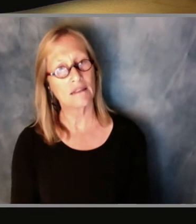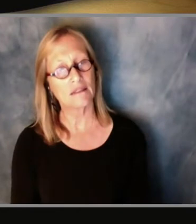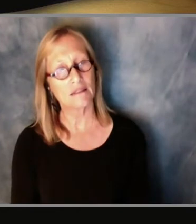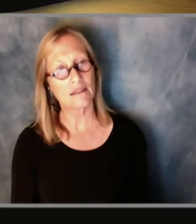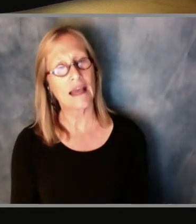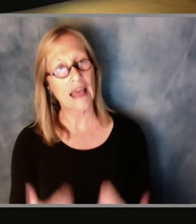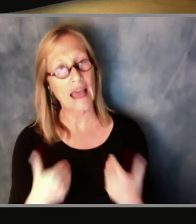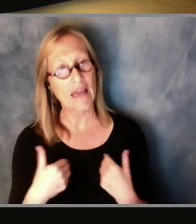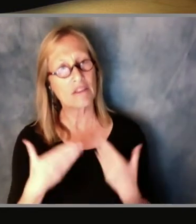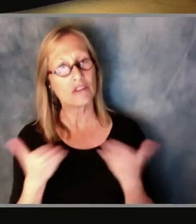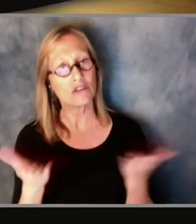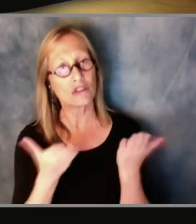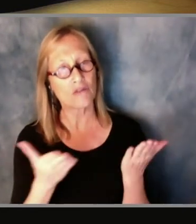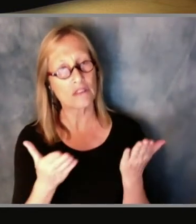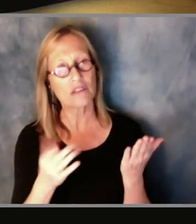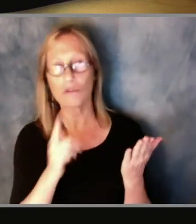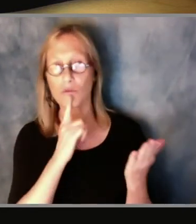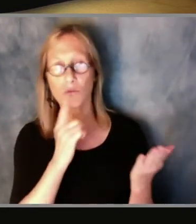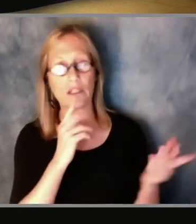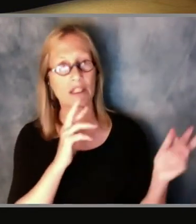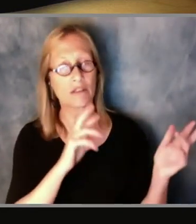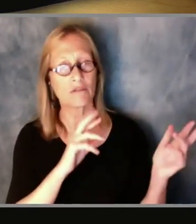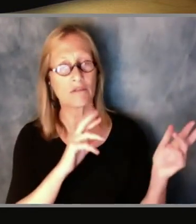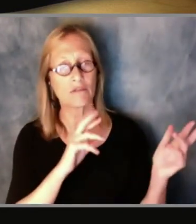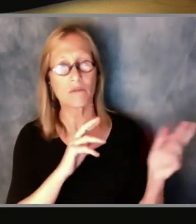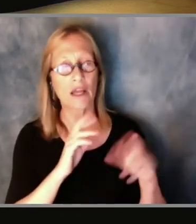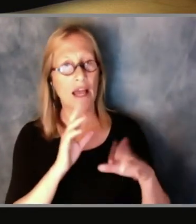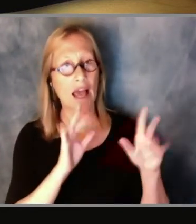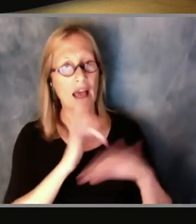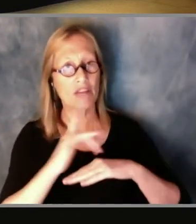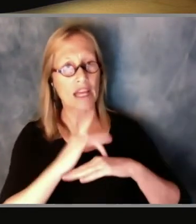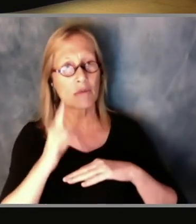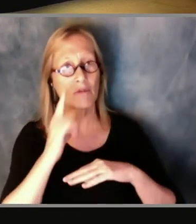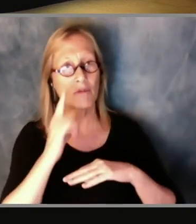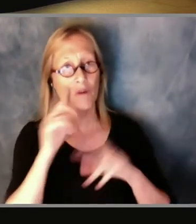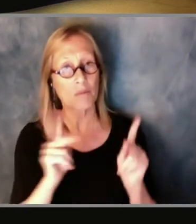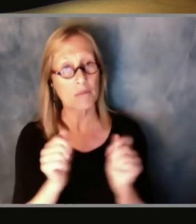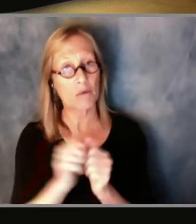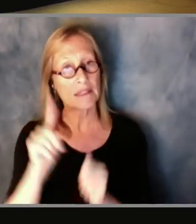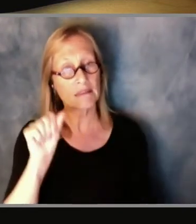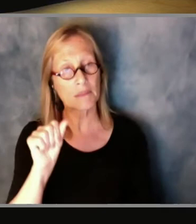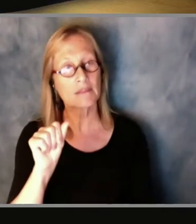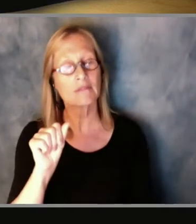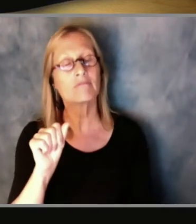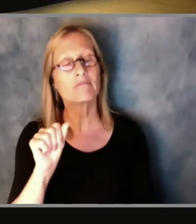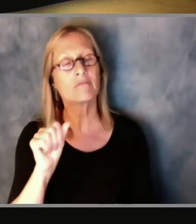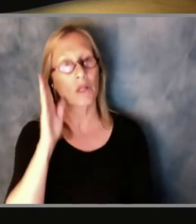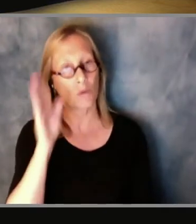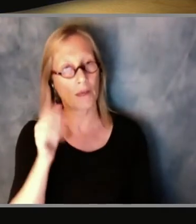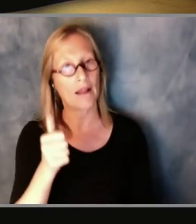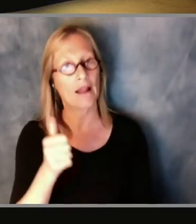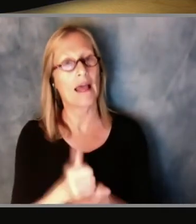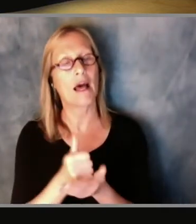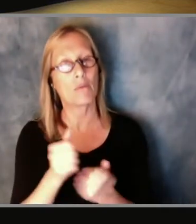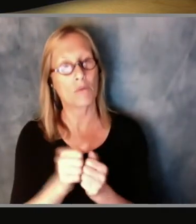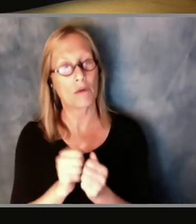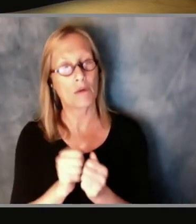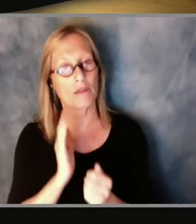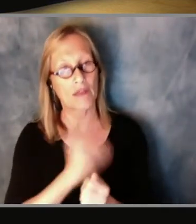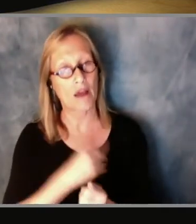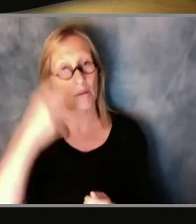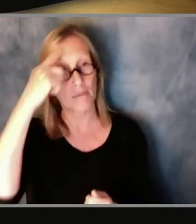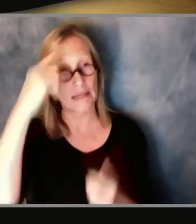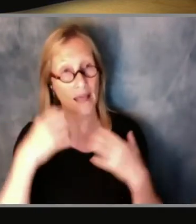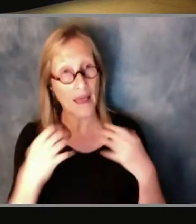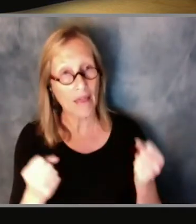services more readily available for our citizens with disabilities, that will definitely help with our mental health,